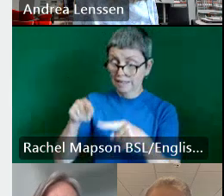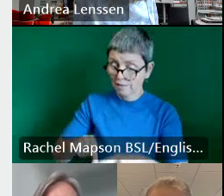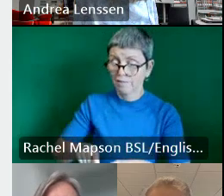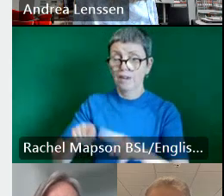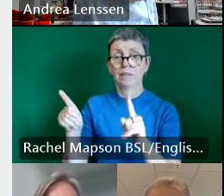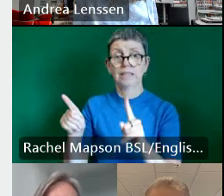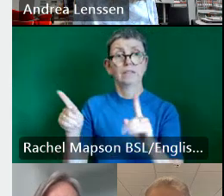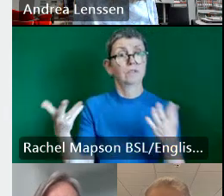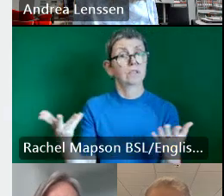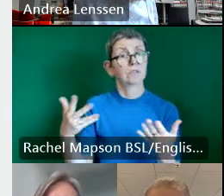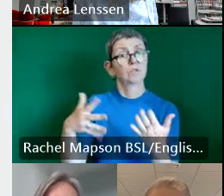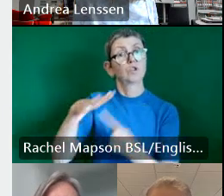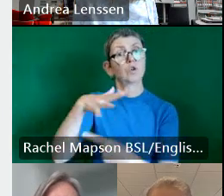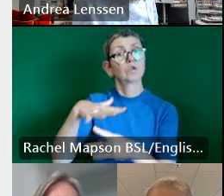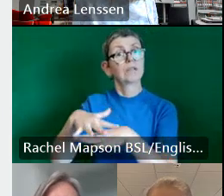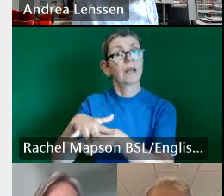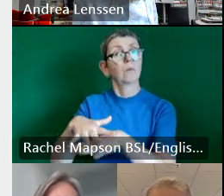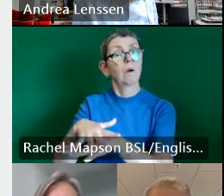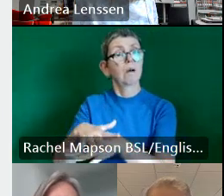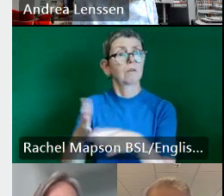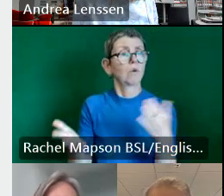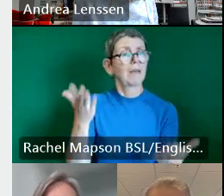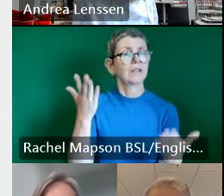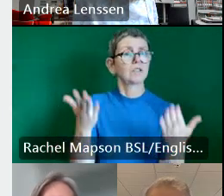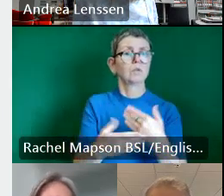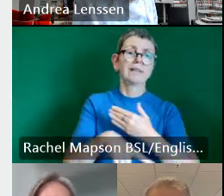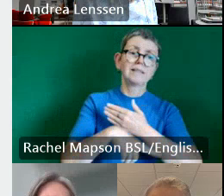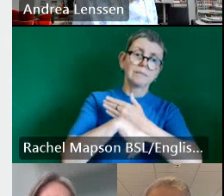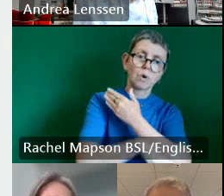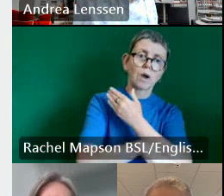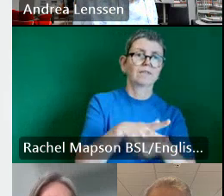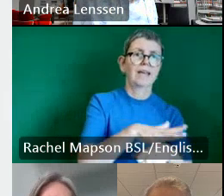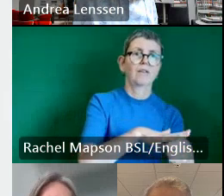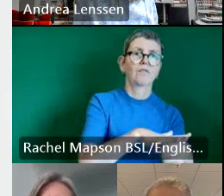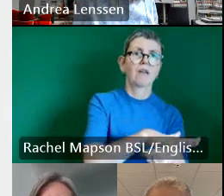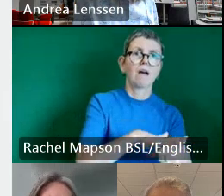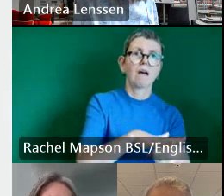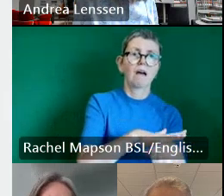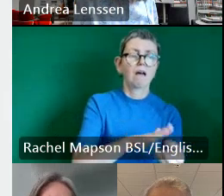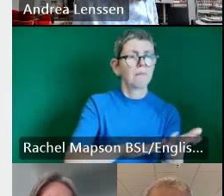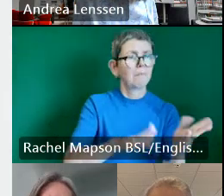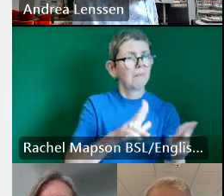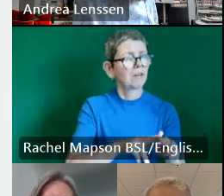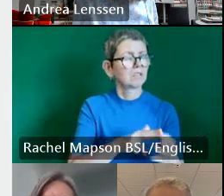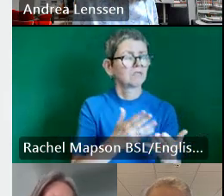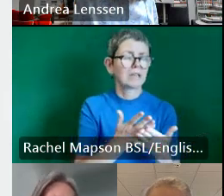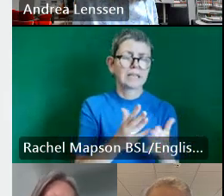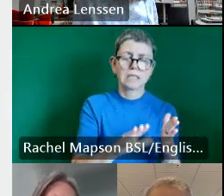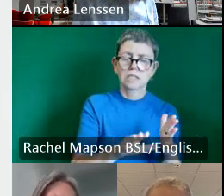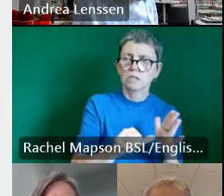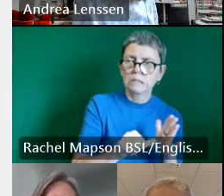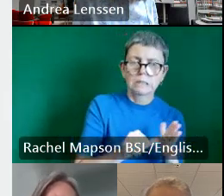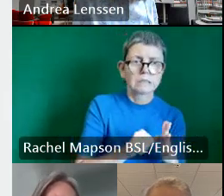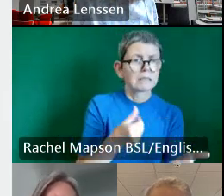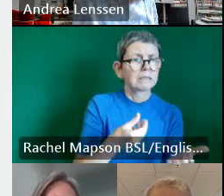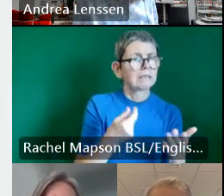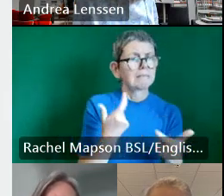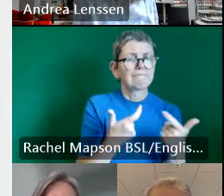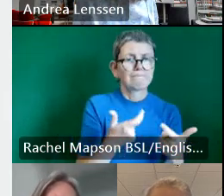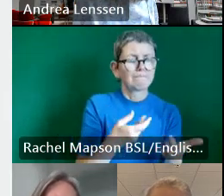social network than they have when they live in deprived areas when parents are struggling to pay their bills. They may be struggling